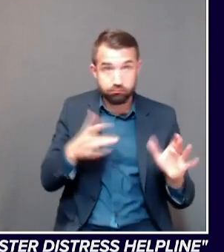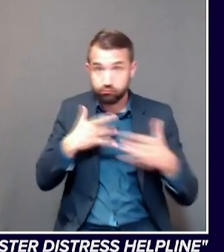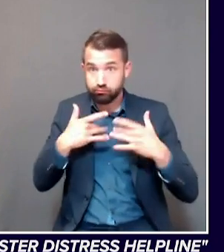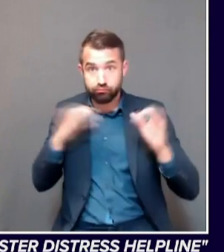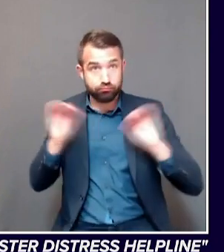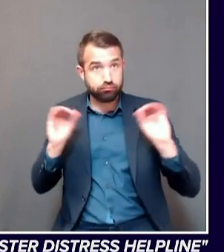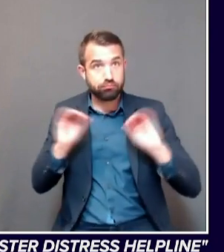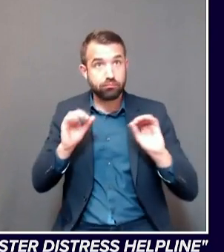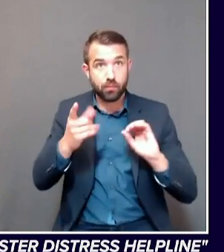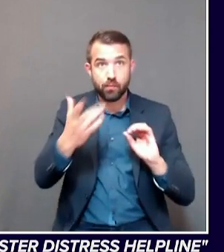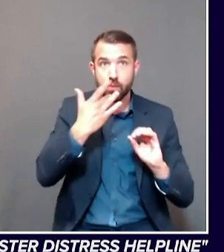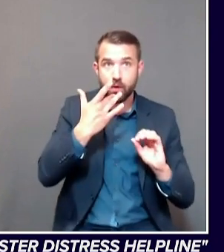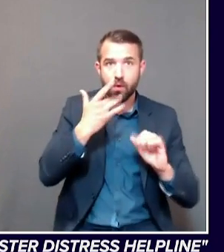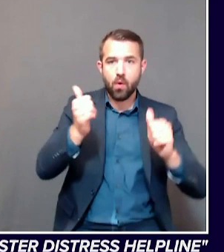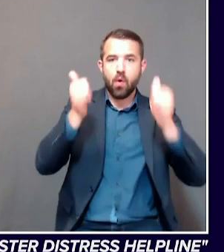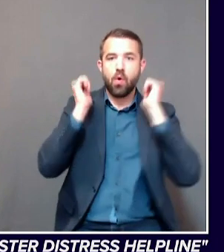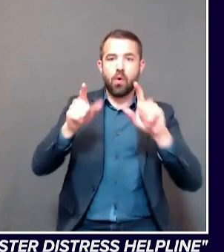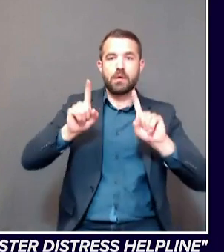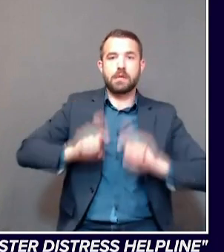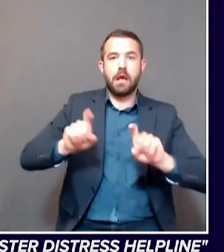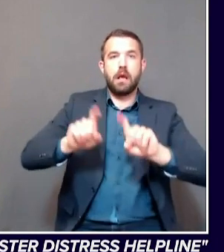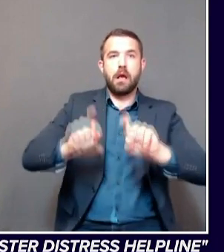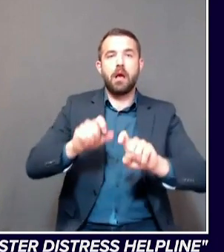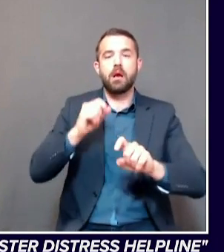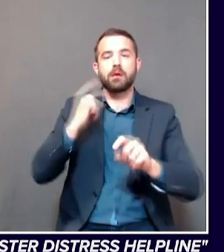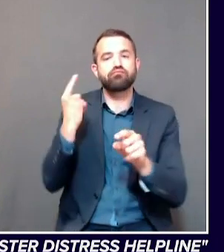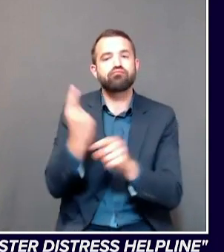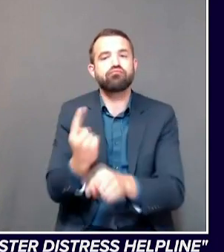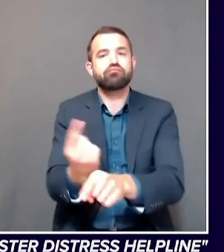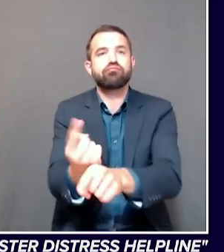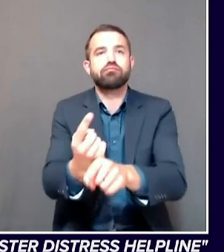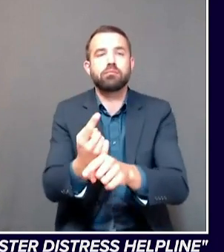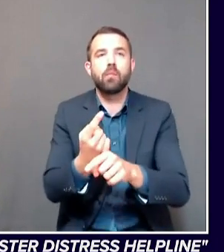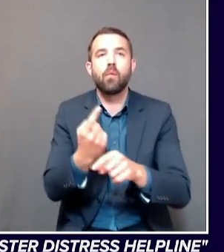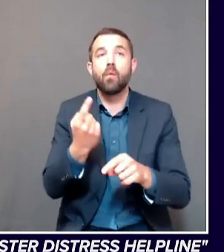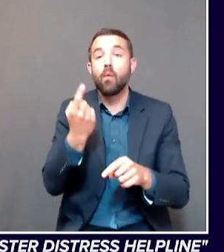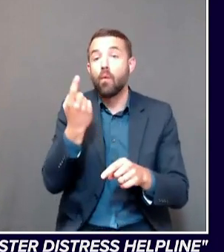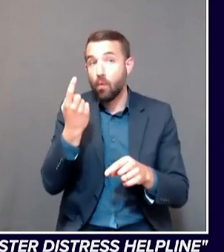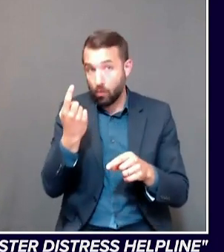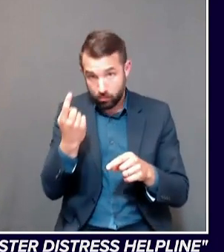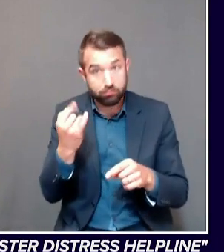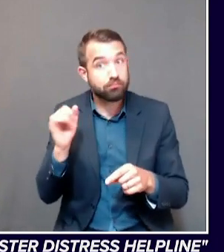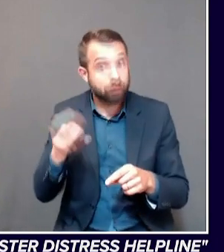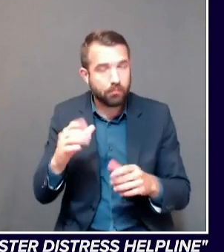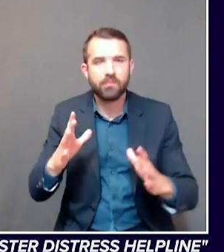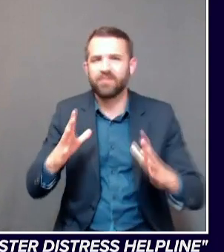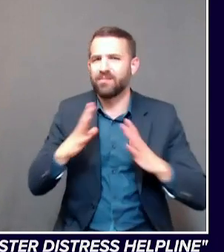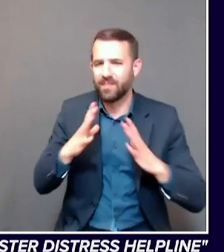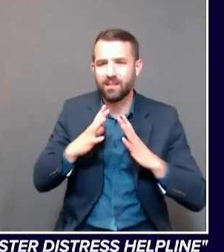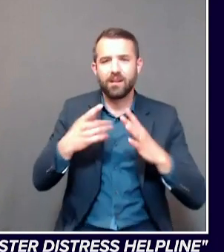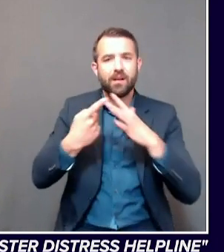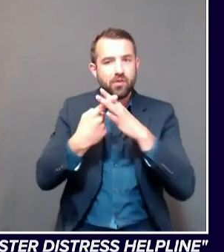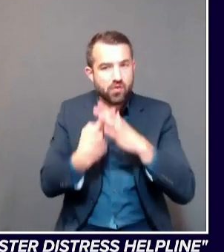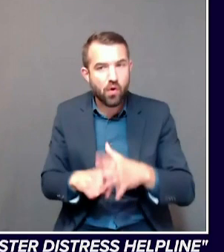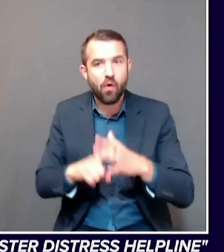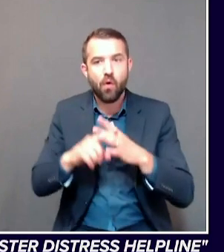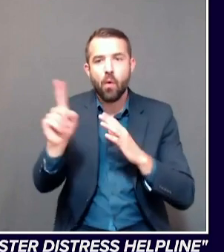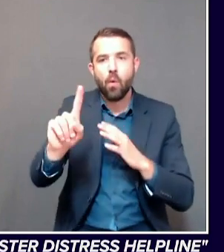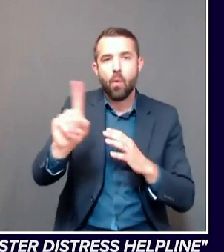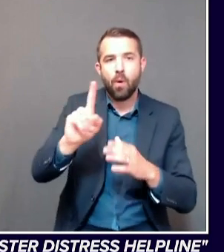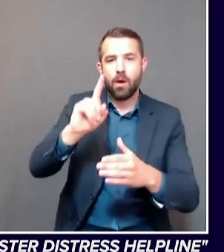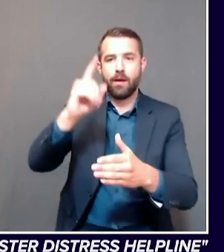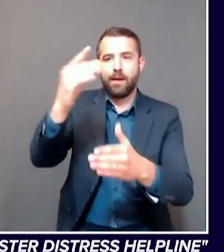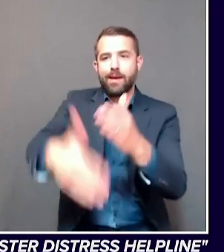position backfilled 4 or 5 people deep. But we want to make sure that they've at least got a contingency staffing plan in